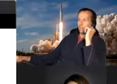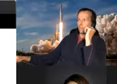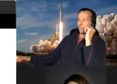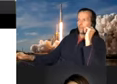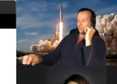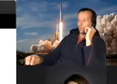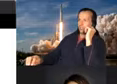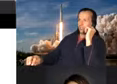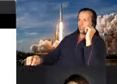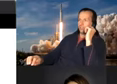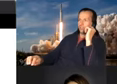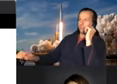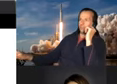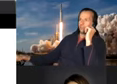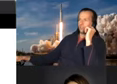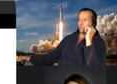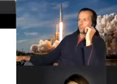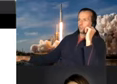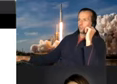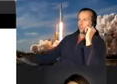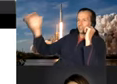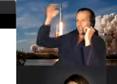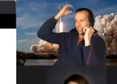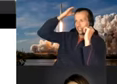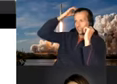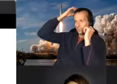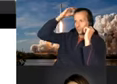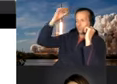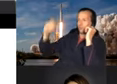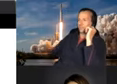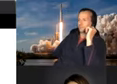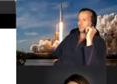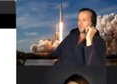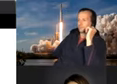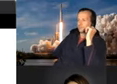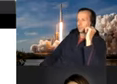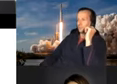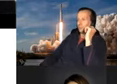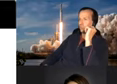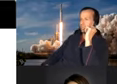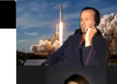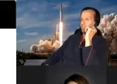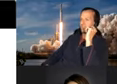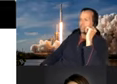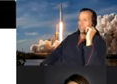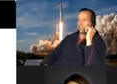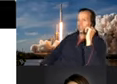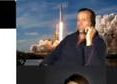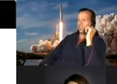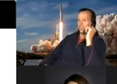So, again, the moral of this study is when you look at,